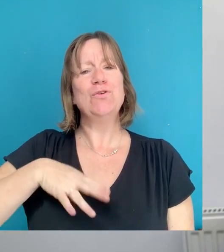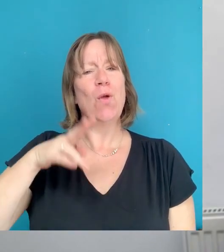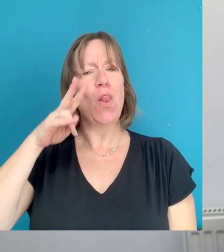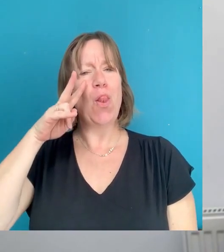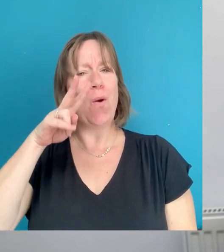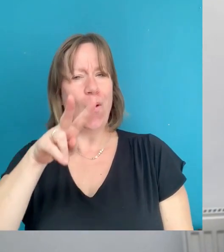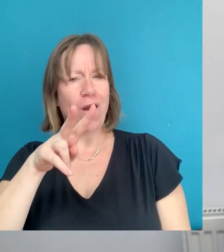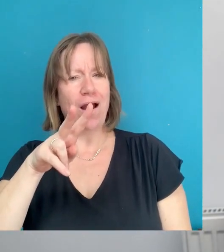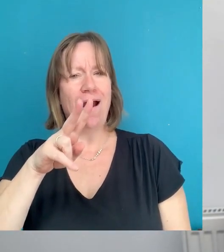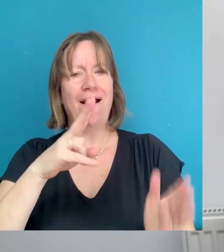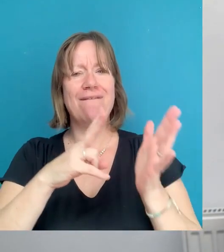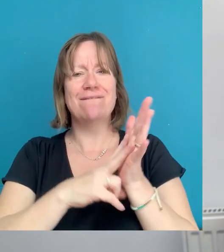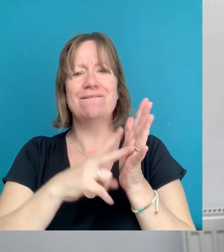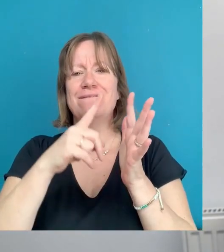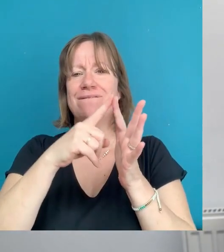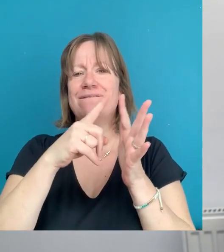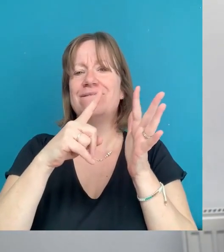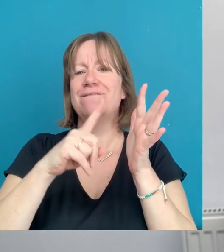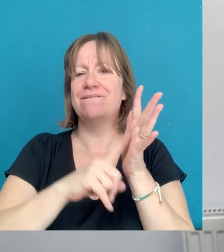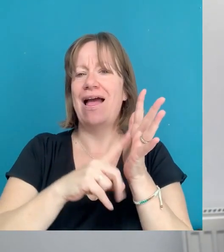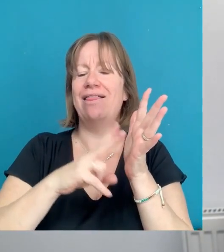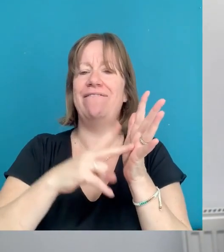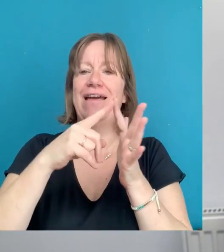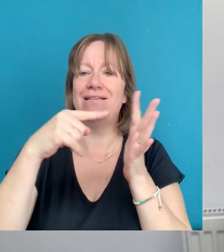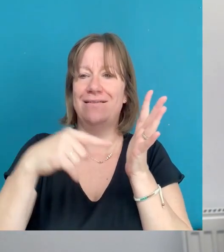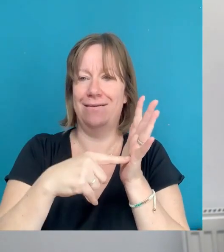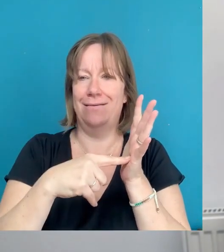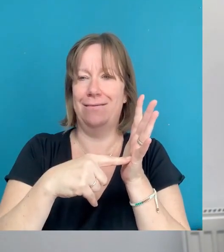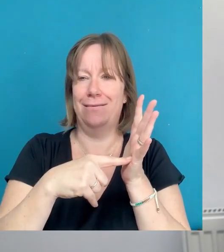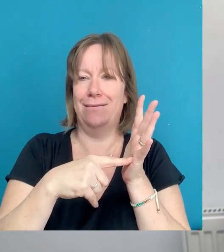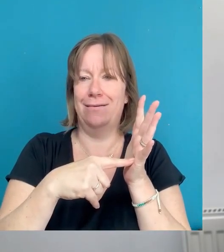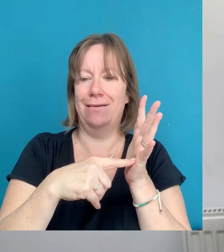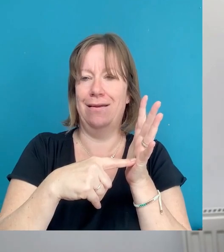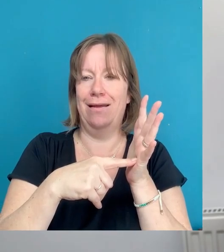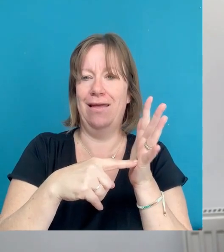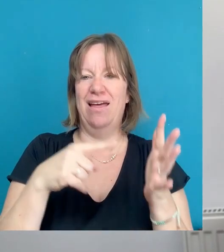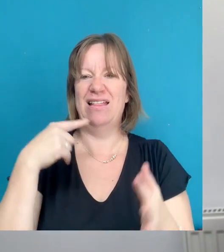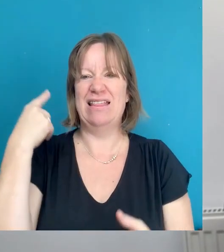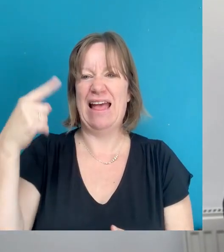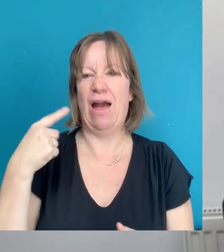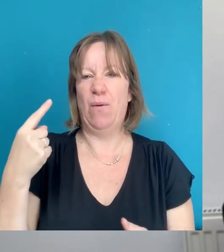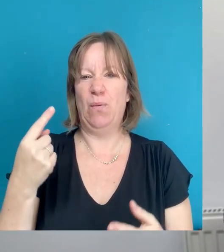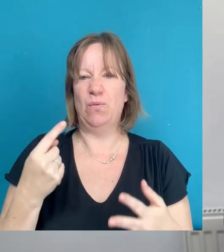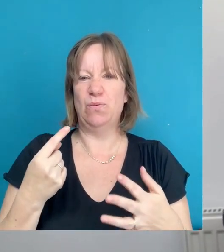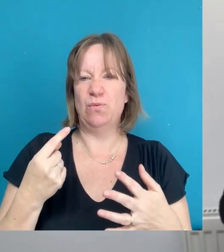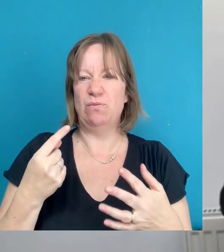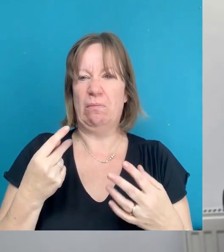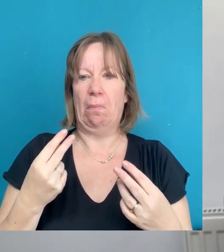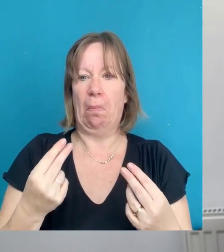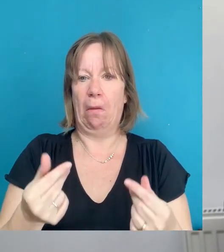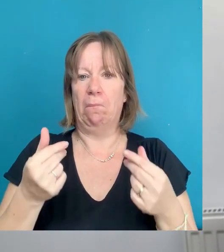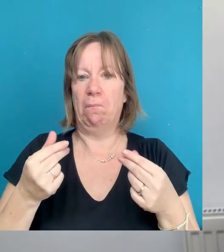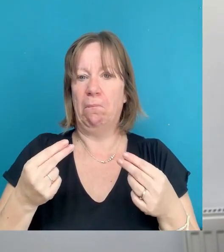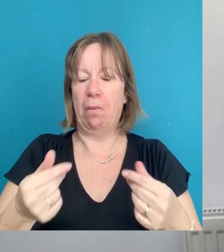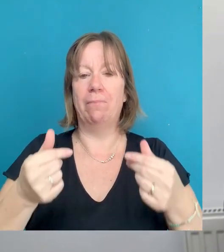You want it to look like velvet, and this is the sound.